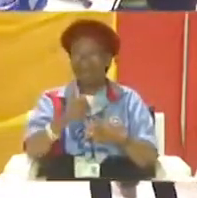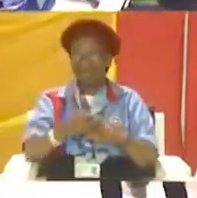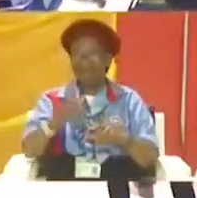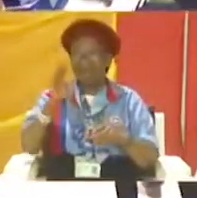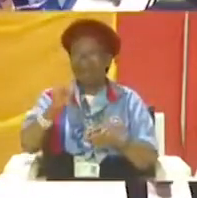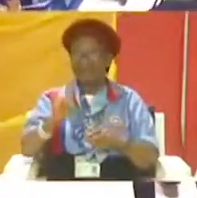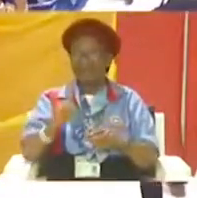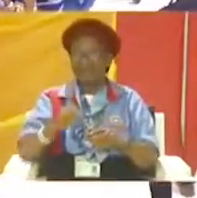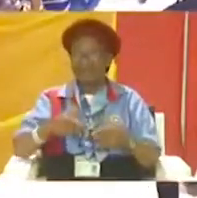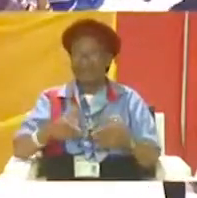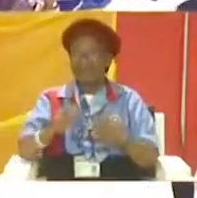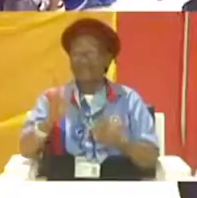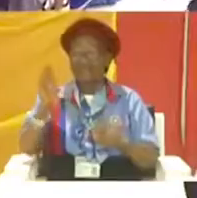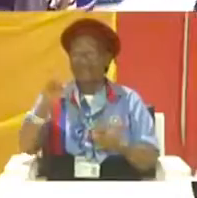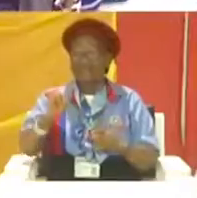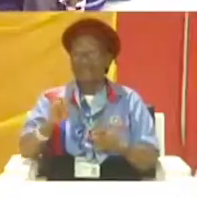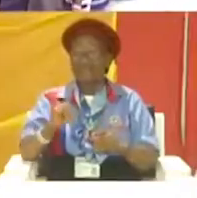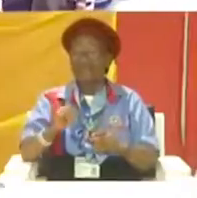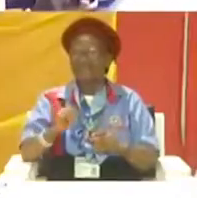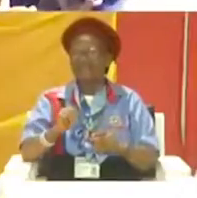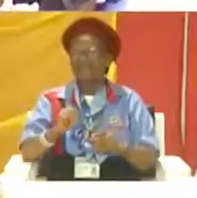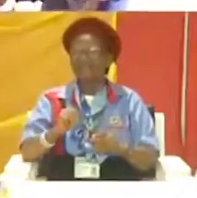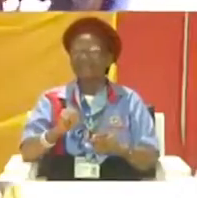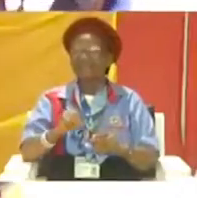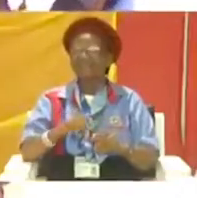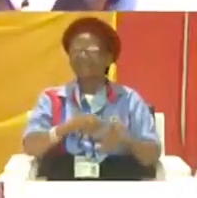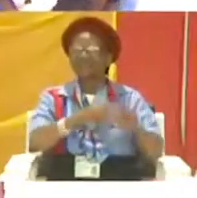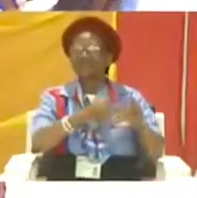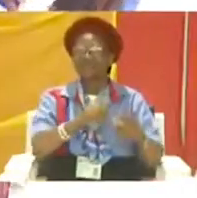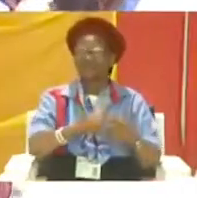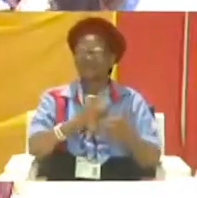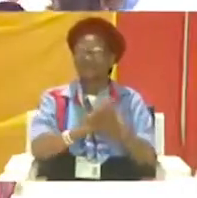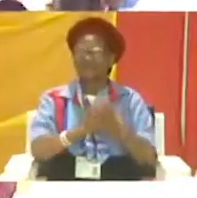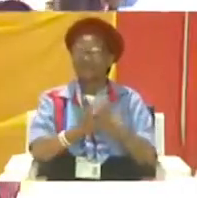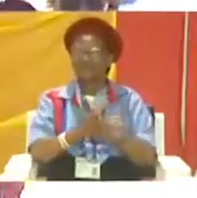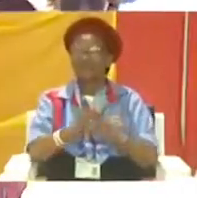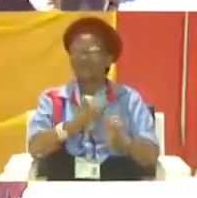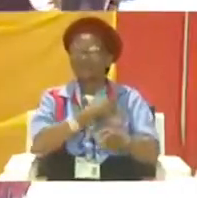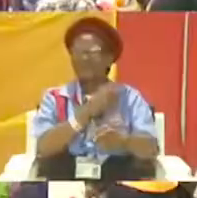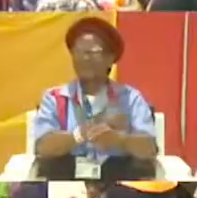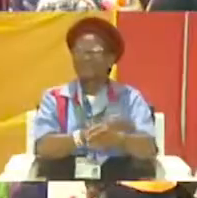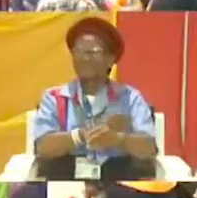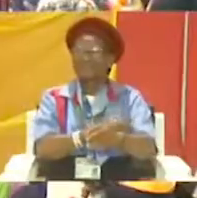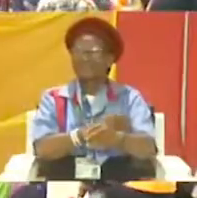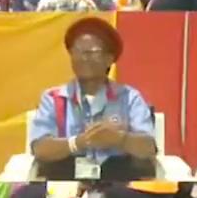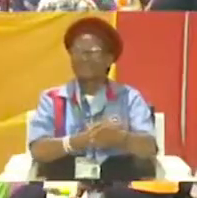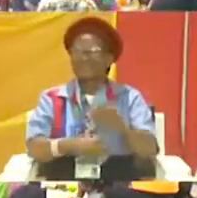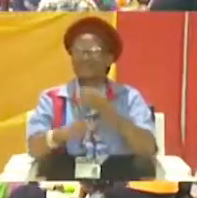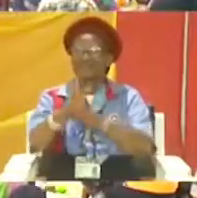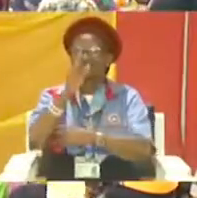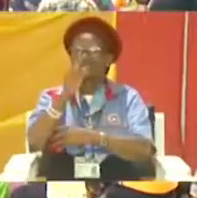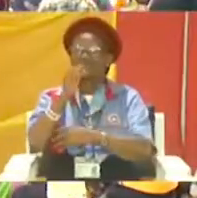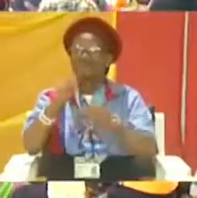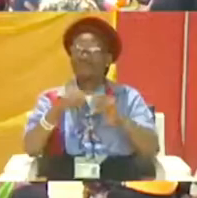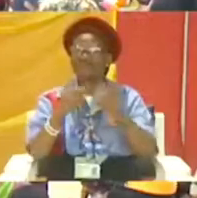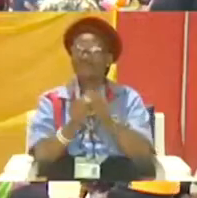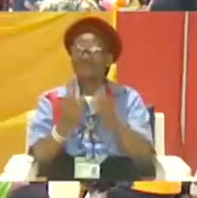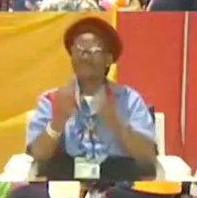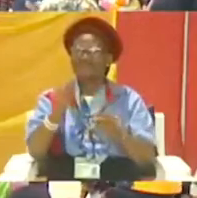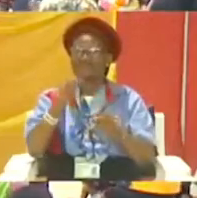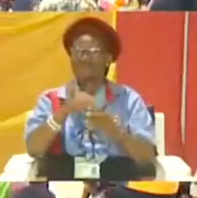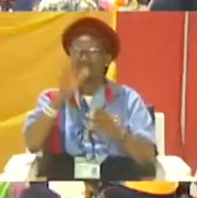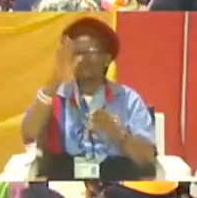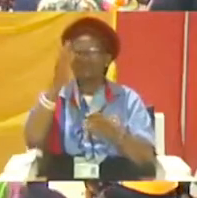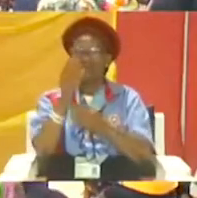Let them grow up to become mighty vessels unto honor in your hands. And let our joy over them